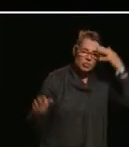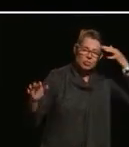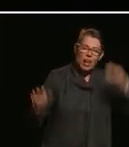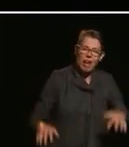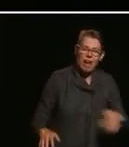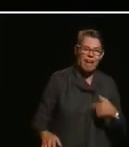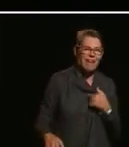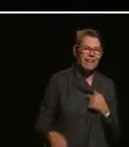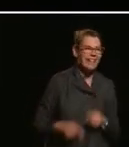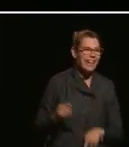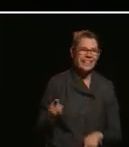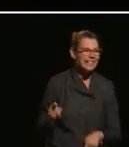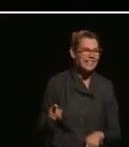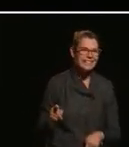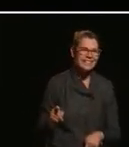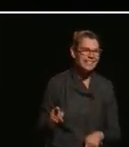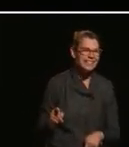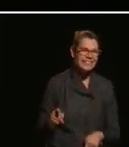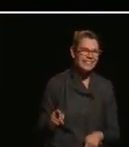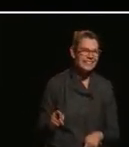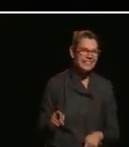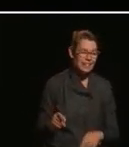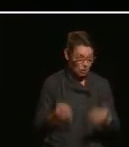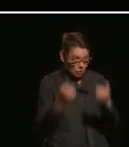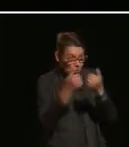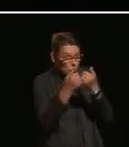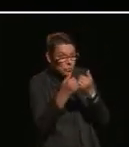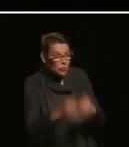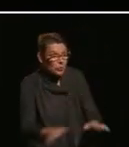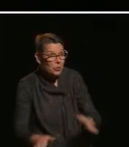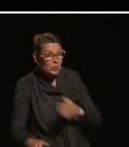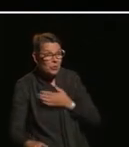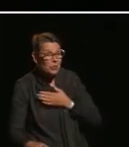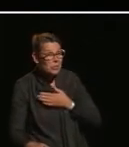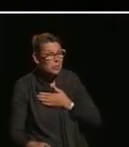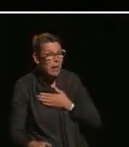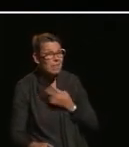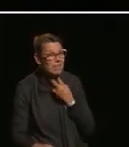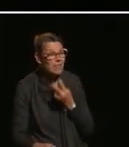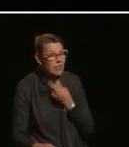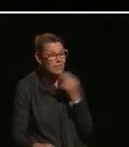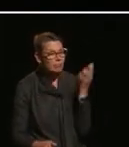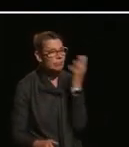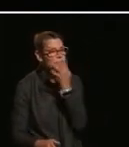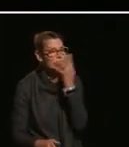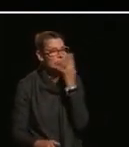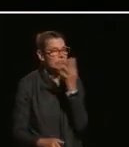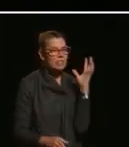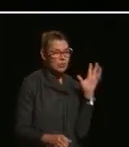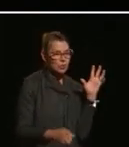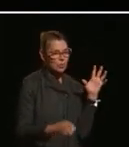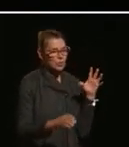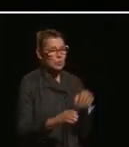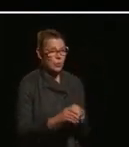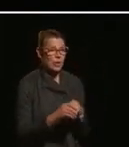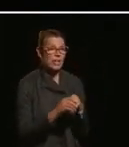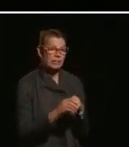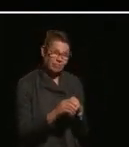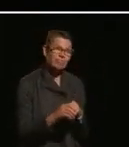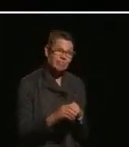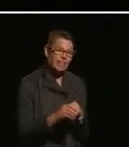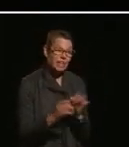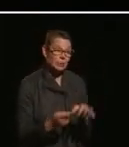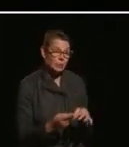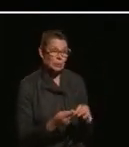To lose something this big is to join a very exclusive club, and it's only understood by other people in that